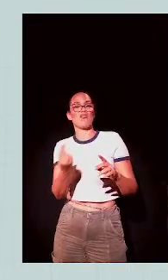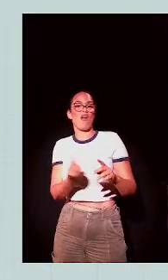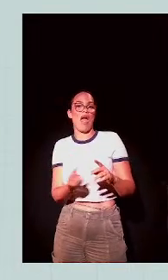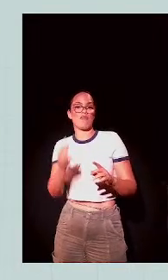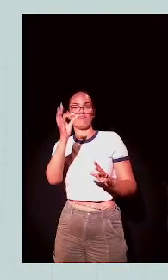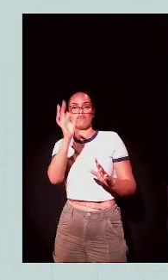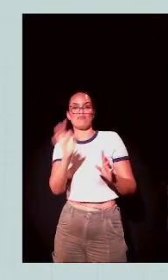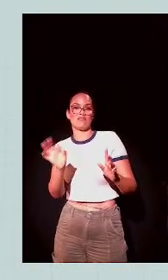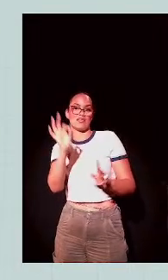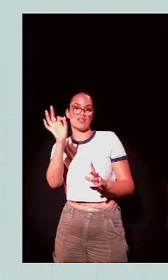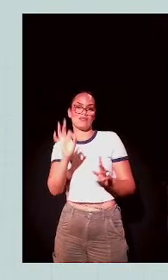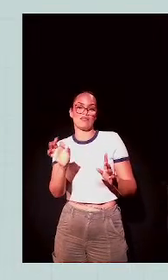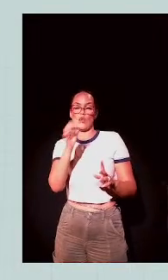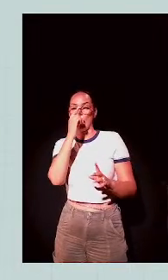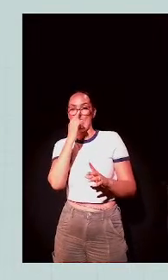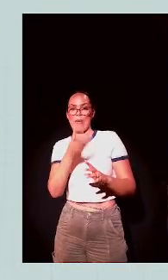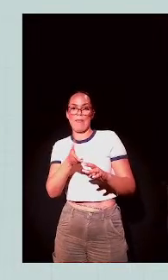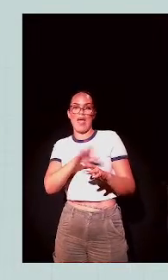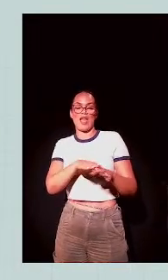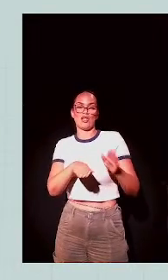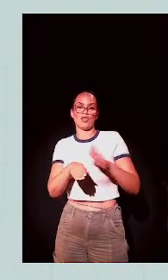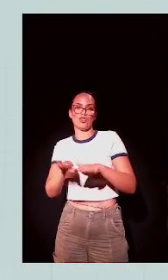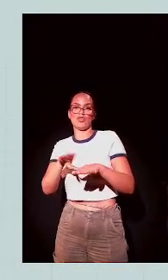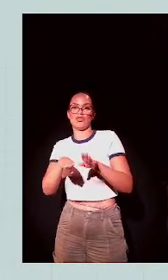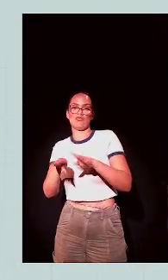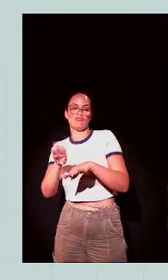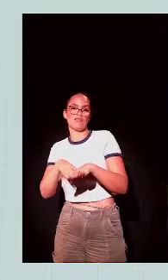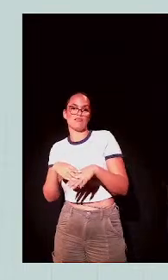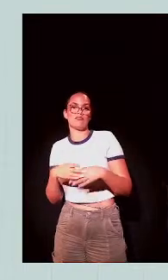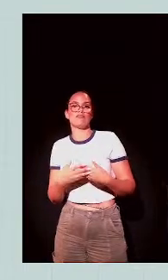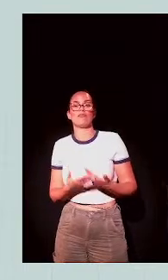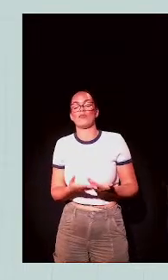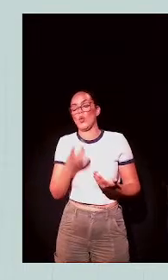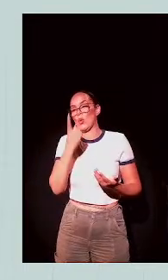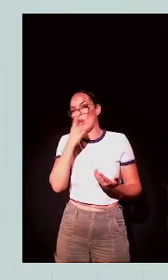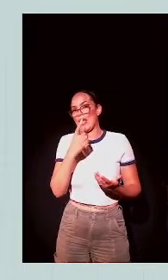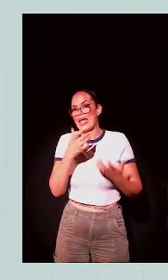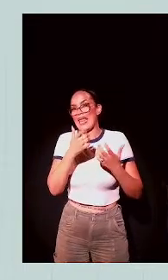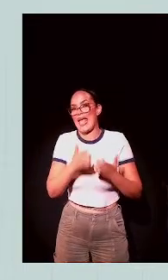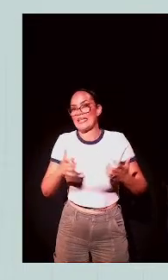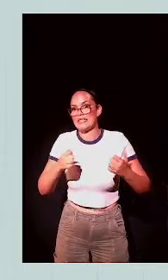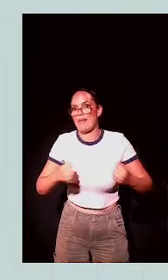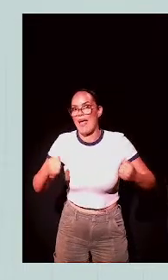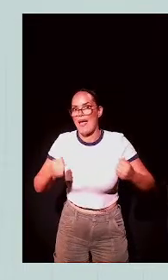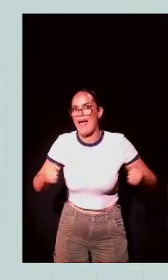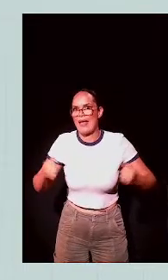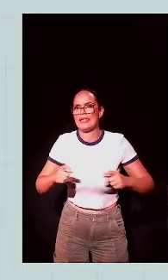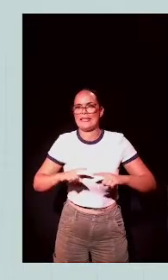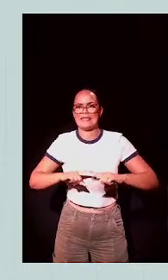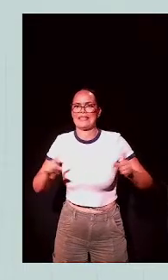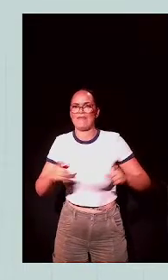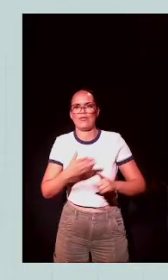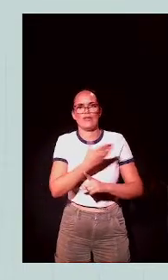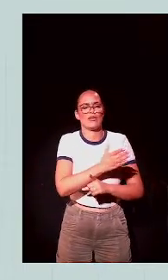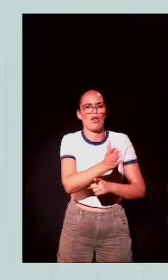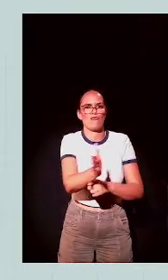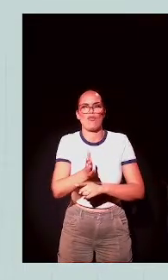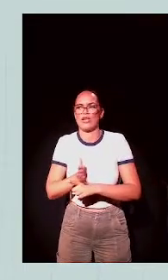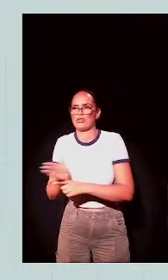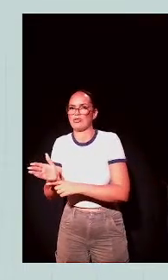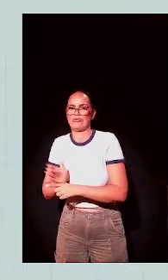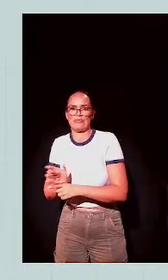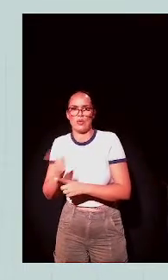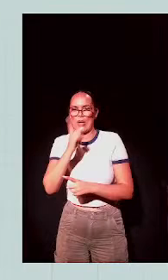for patching them up if you want to try that. And they can be expanded in all sorts of directions, so you can definitely take them